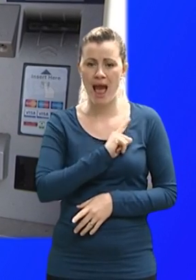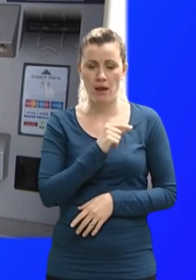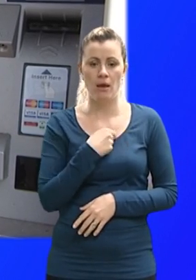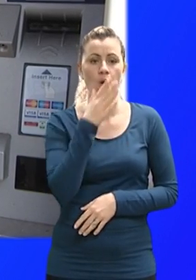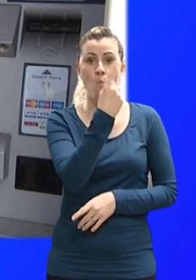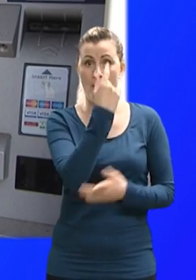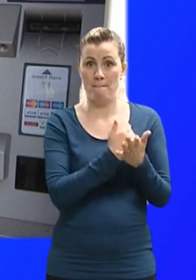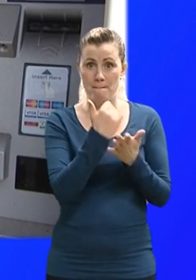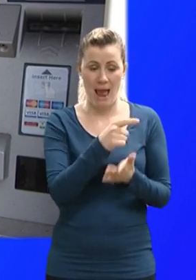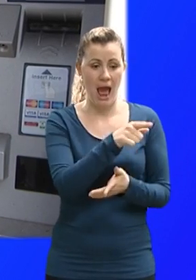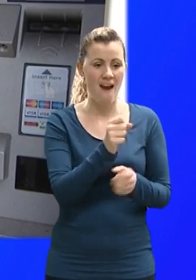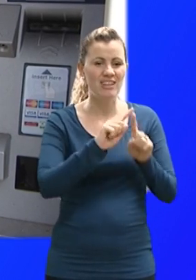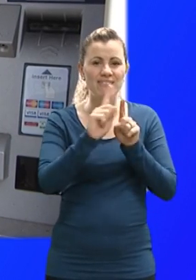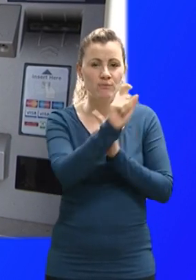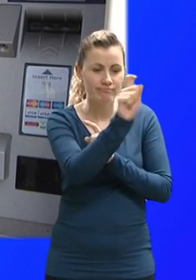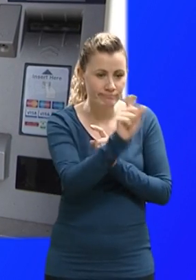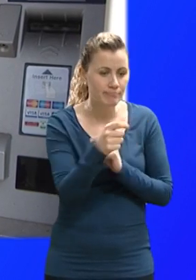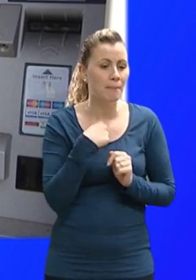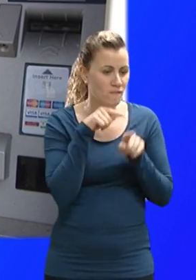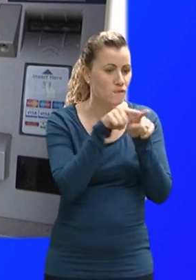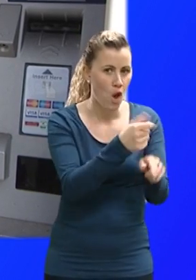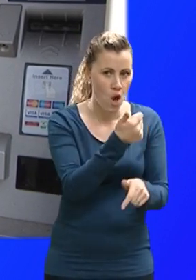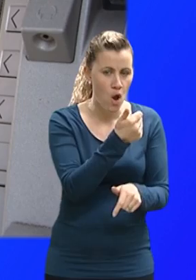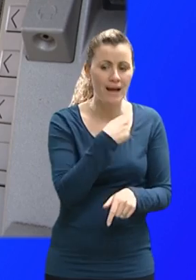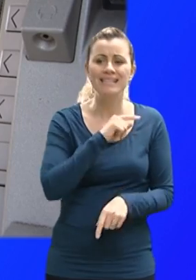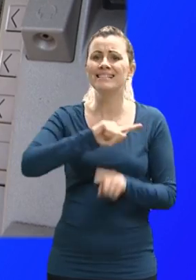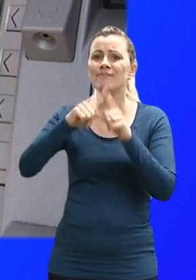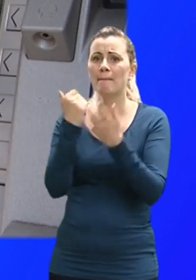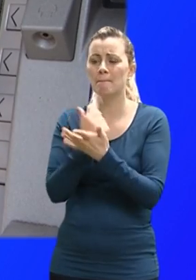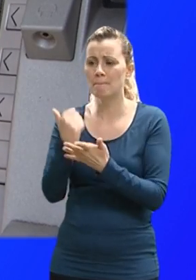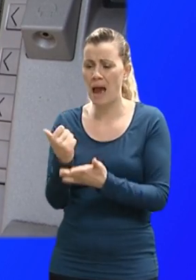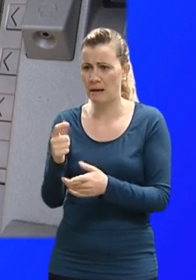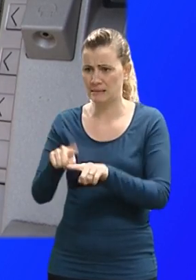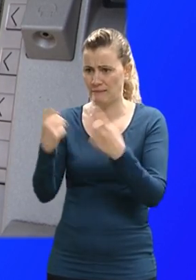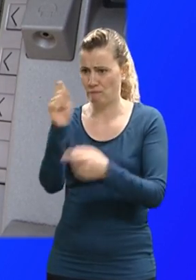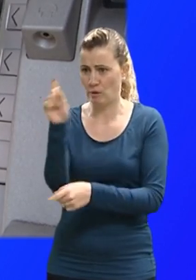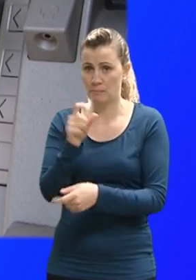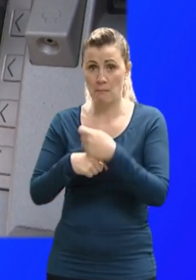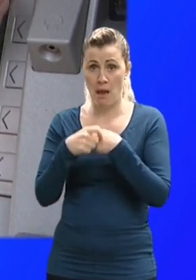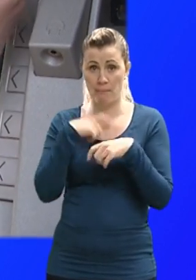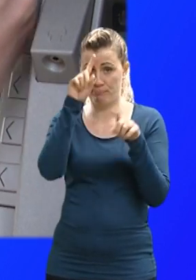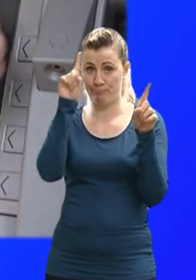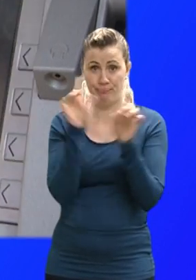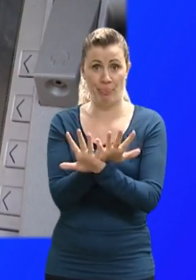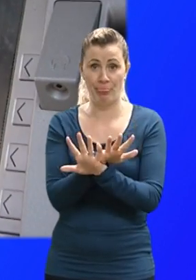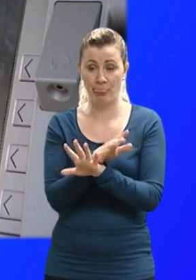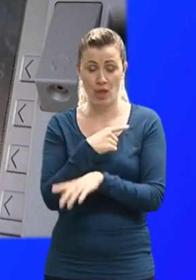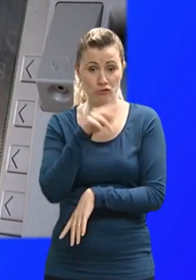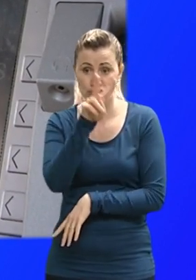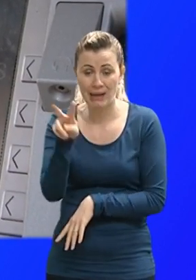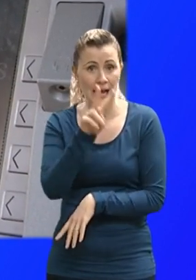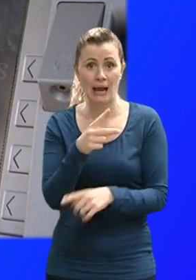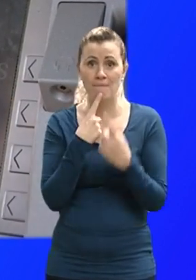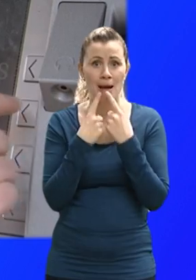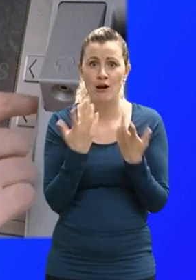each bank will have a different set of words on the cash point machine. I cannot use them because